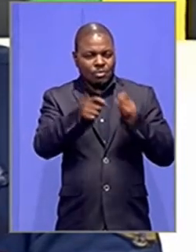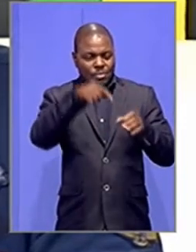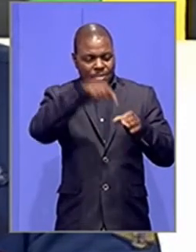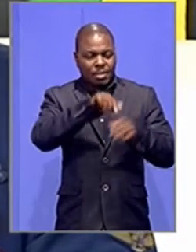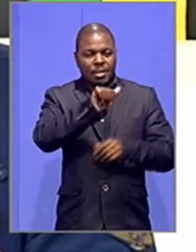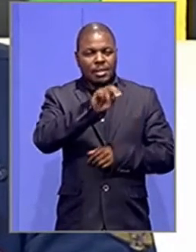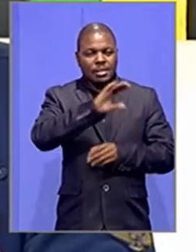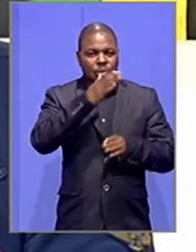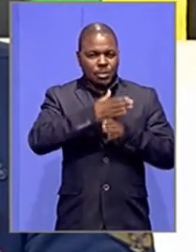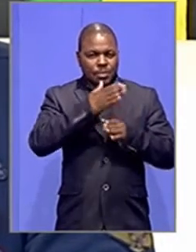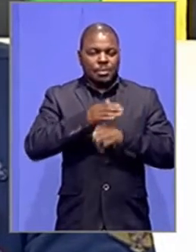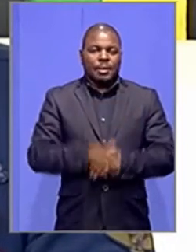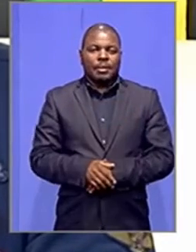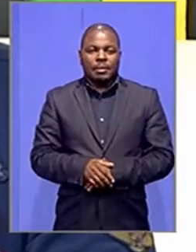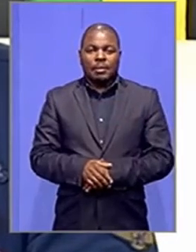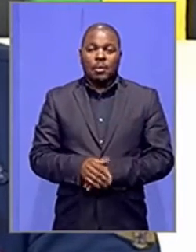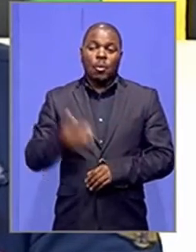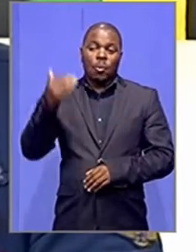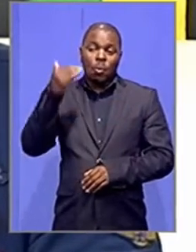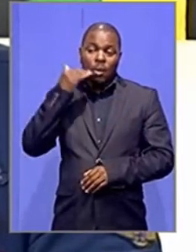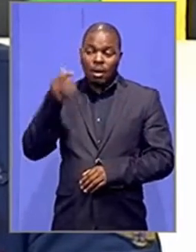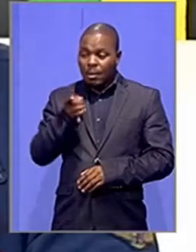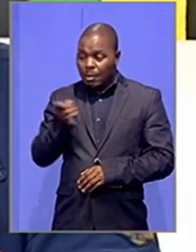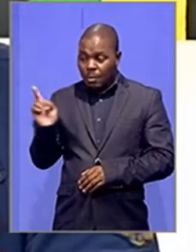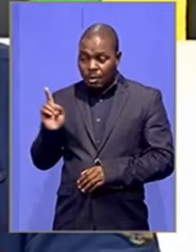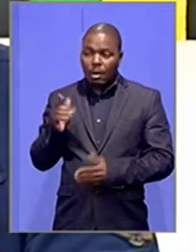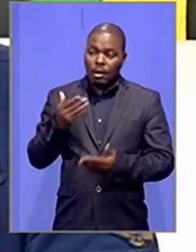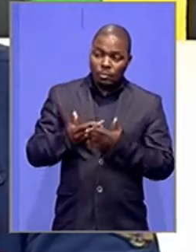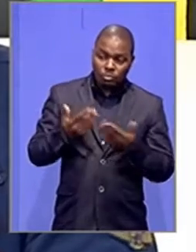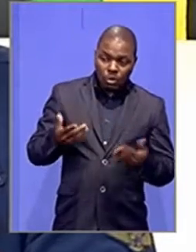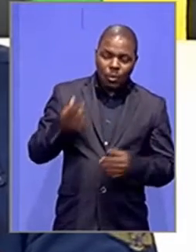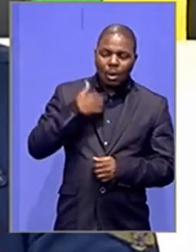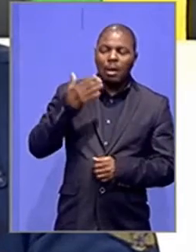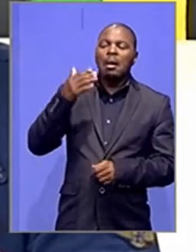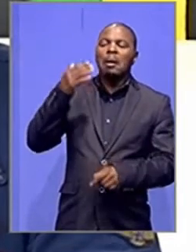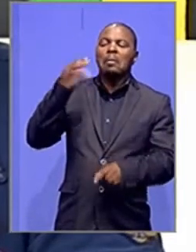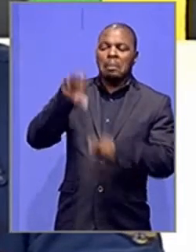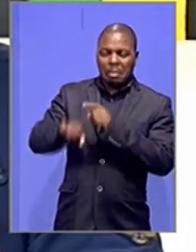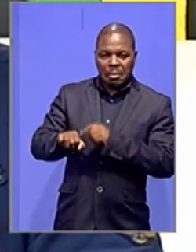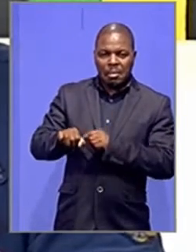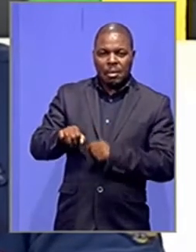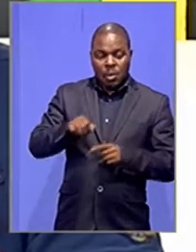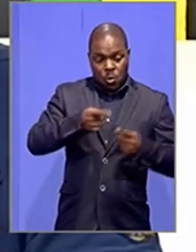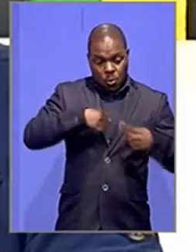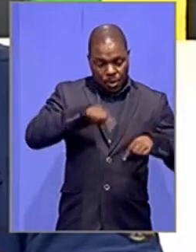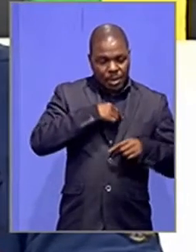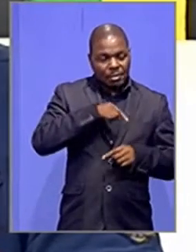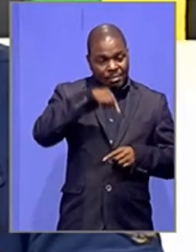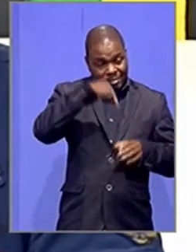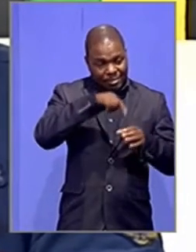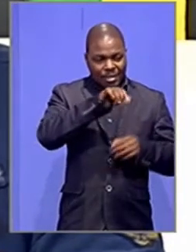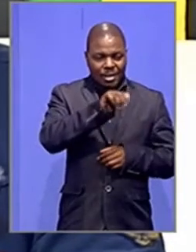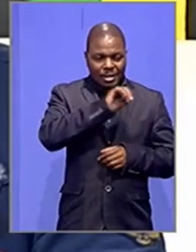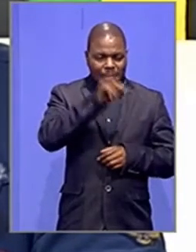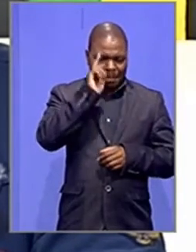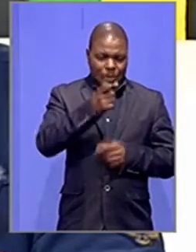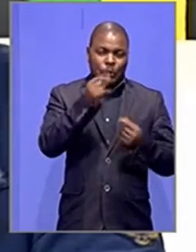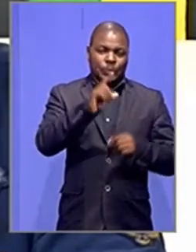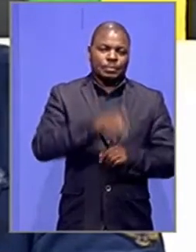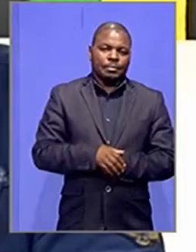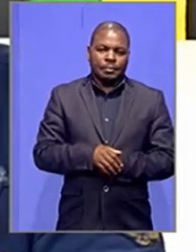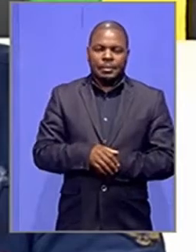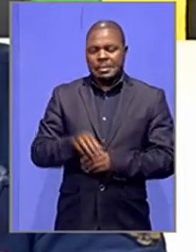National Congress. And as and when they become available, they become known, it's incumbent upon the elected leadership of the ANC